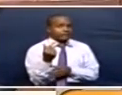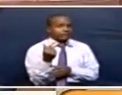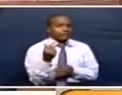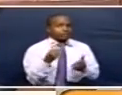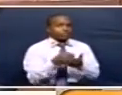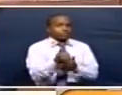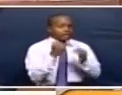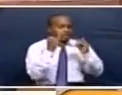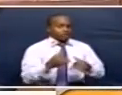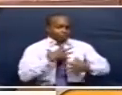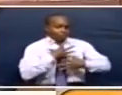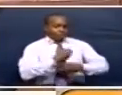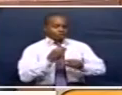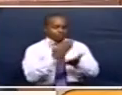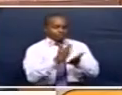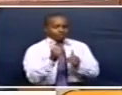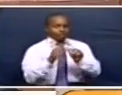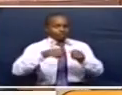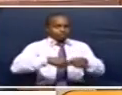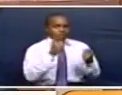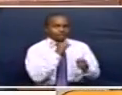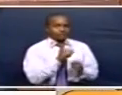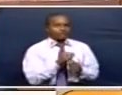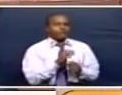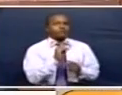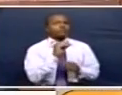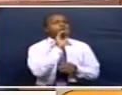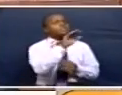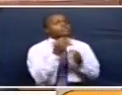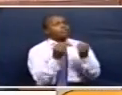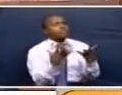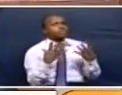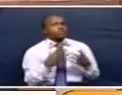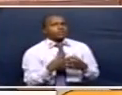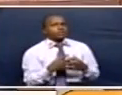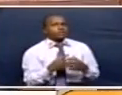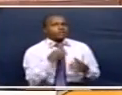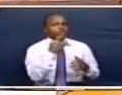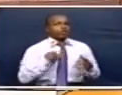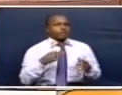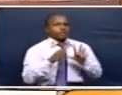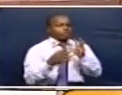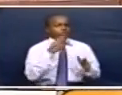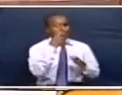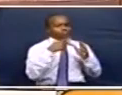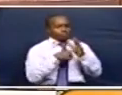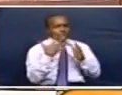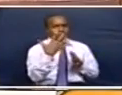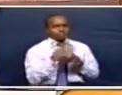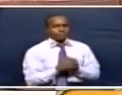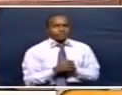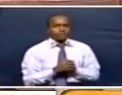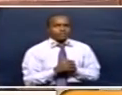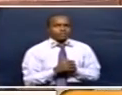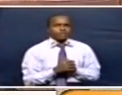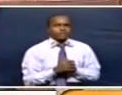buy the new x-ray part that is broken. So I asked them, how much do you need? They need about 2.5 million shillings. I asked them, so